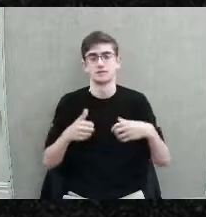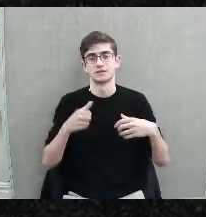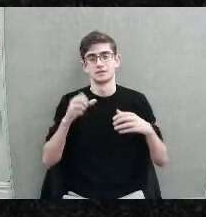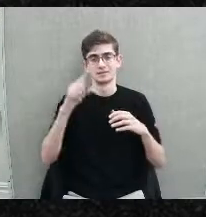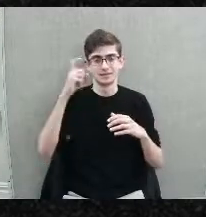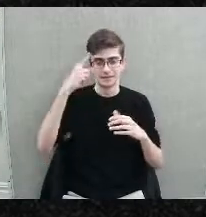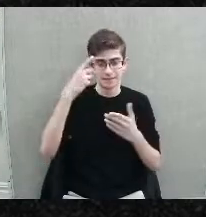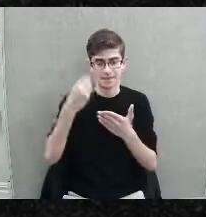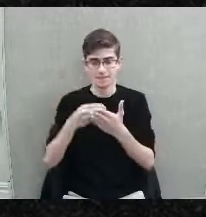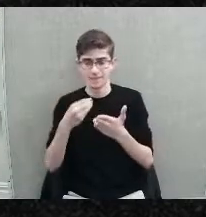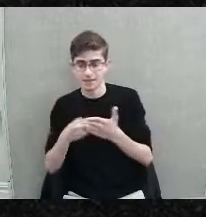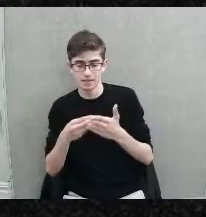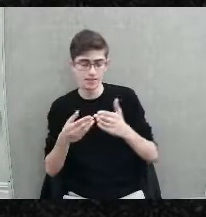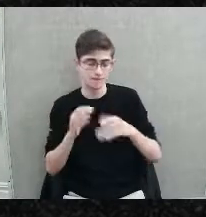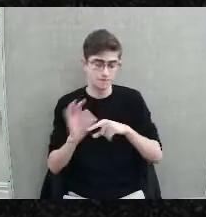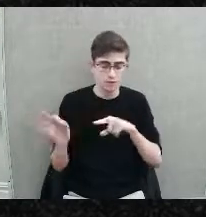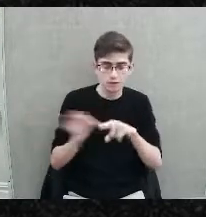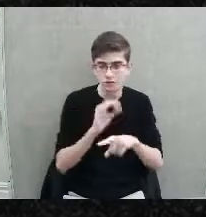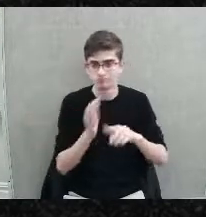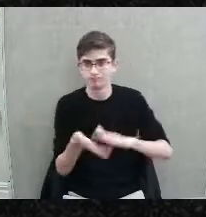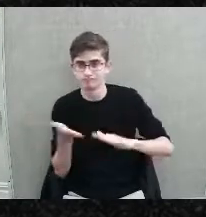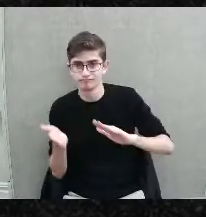state functions and all that,